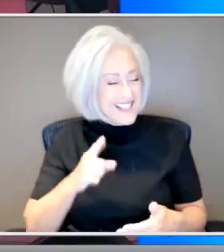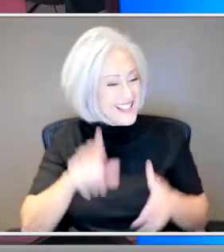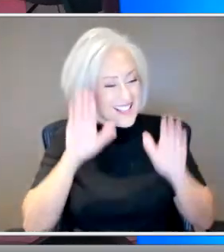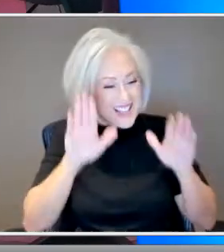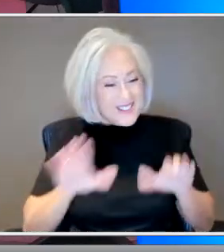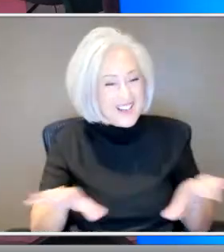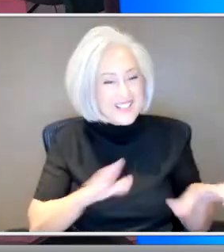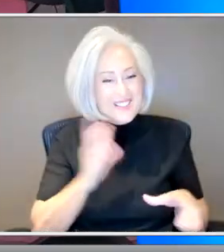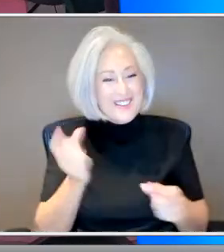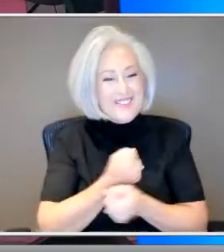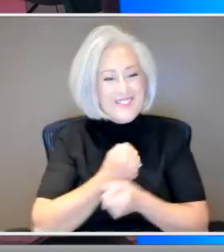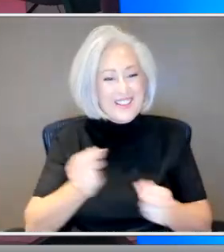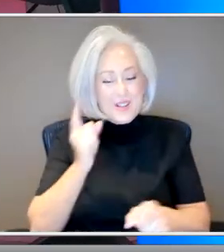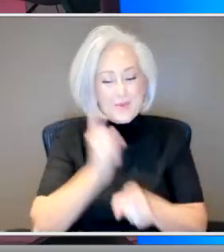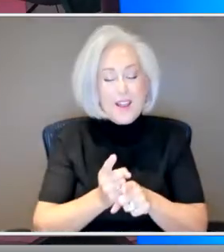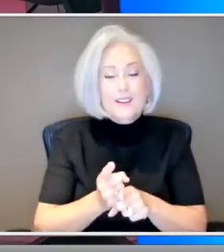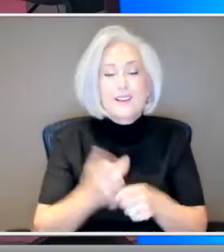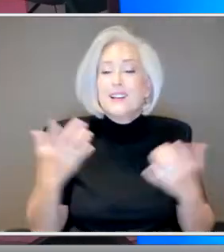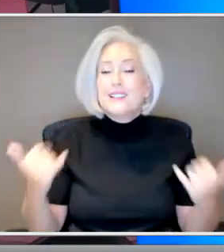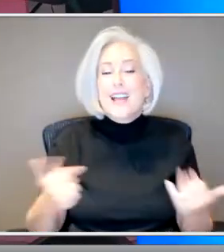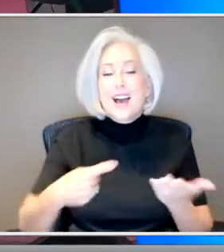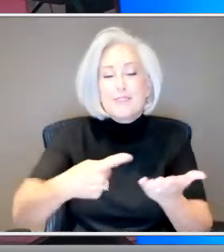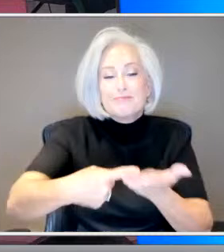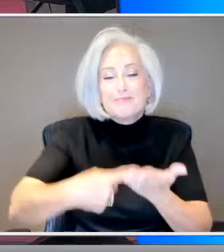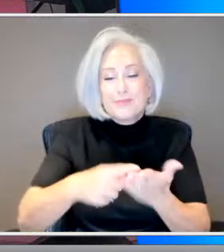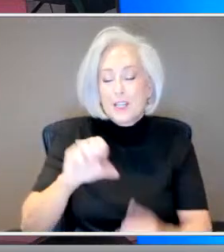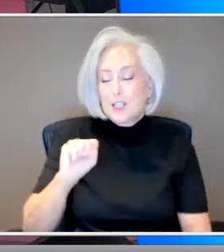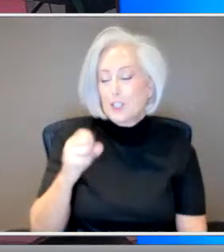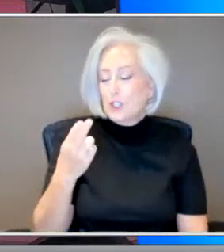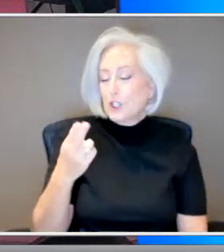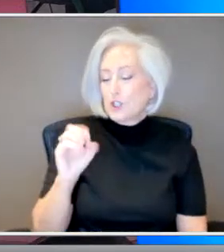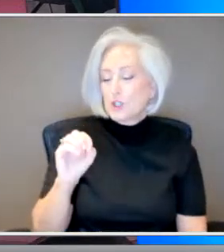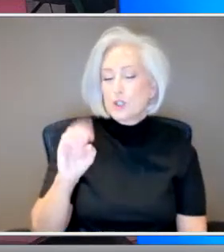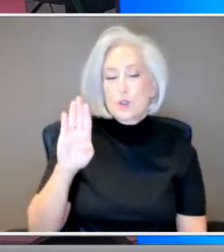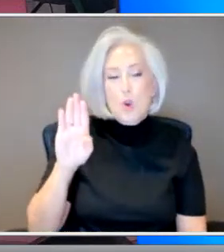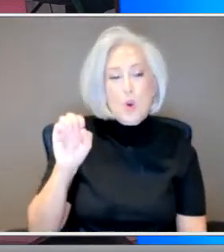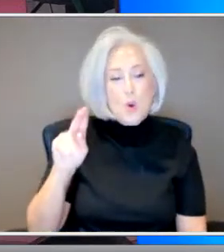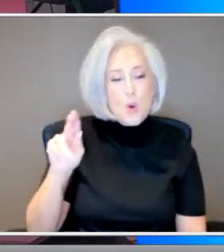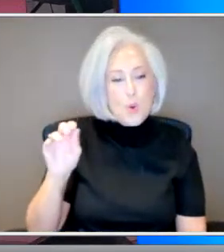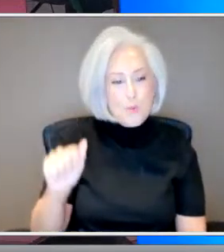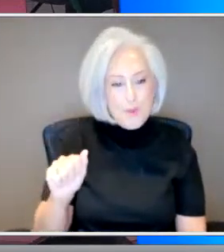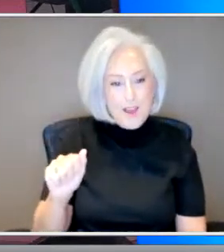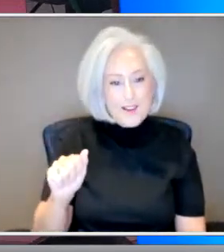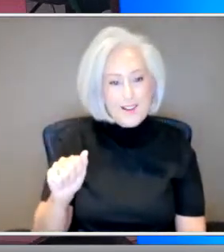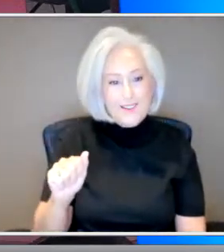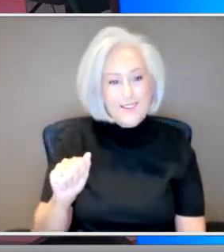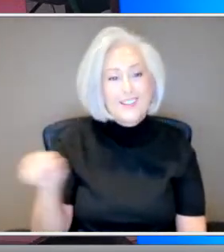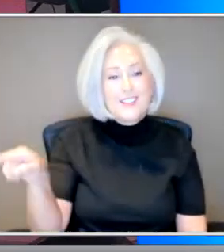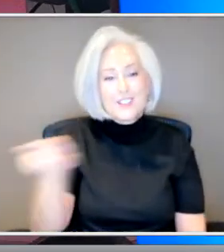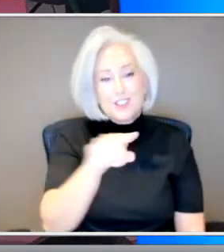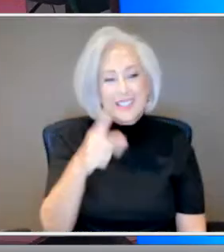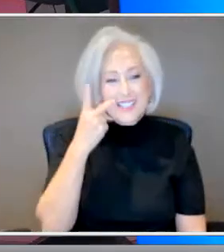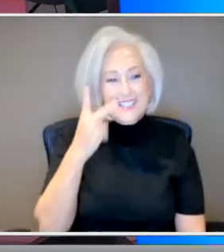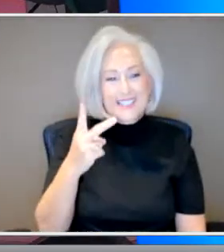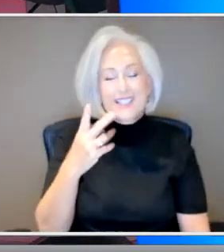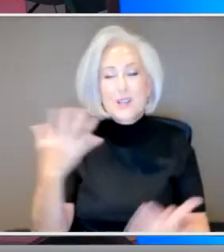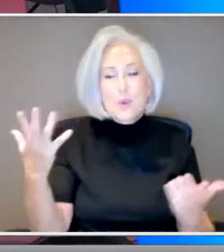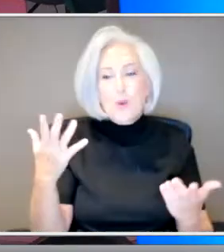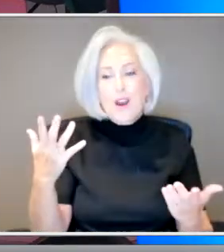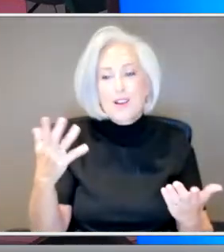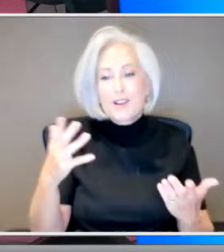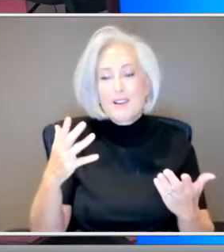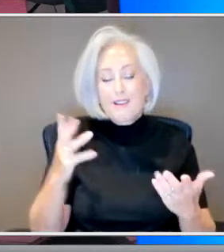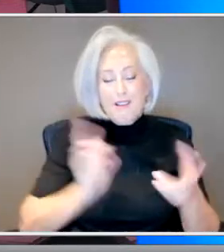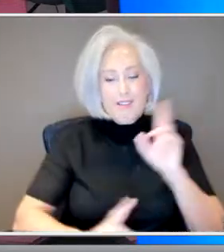bring Shobana into this, and Shobana, I'm going to slide this piece of paper down so you can see what the audience is seeing. Shobana, the health system is home to the